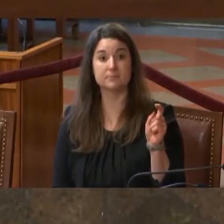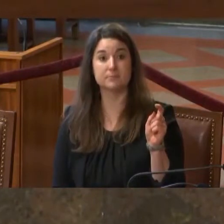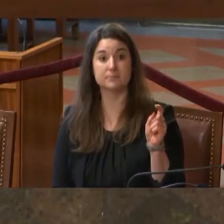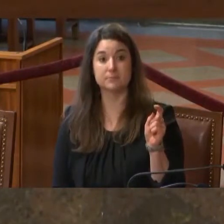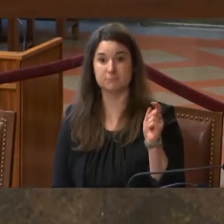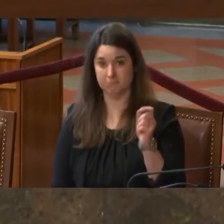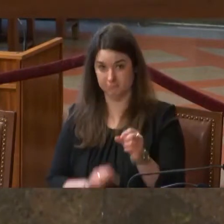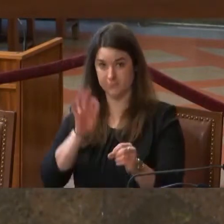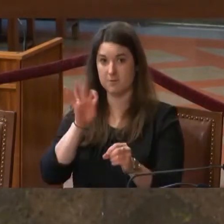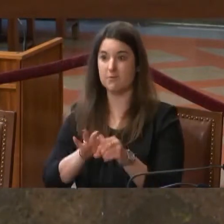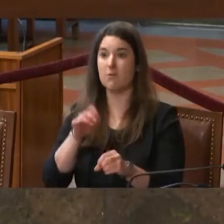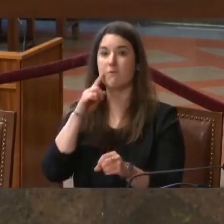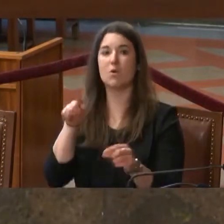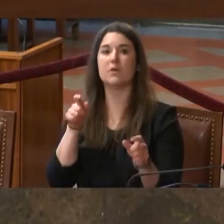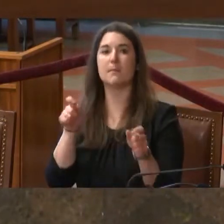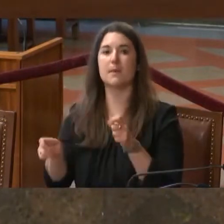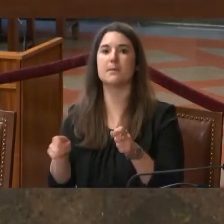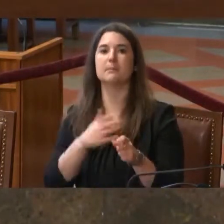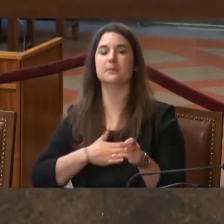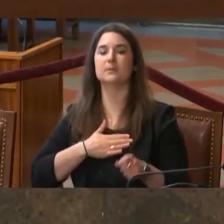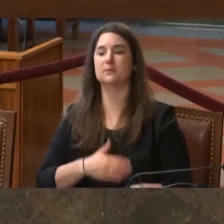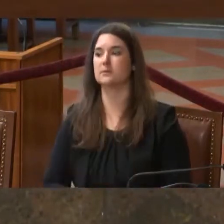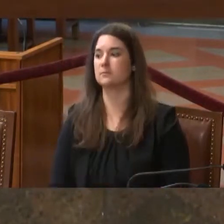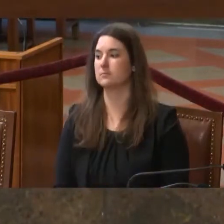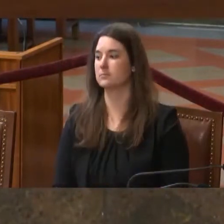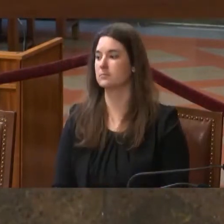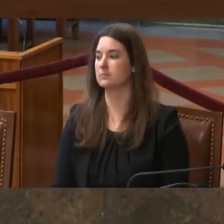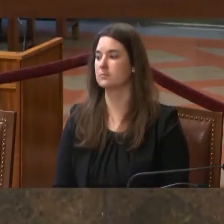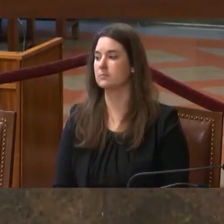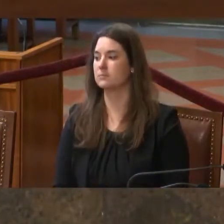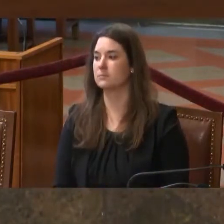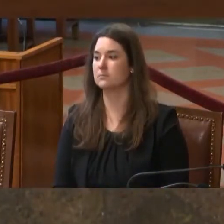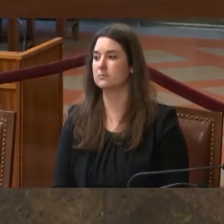Can we take the vote for the amendment?